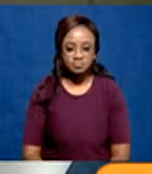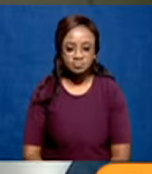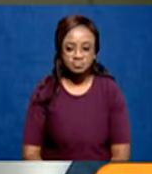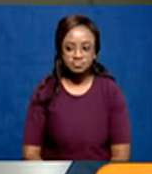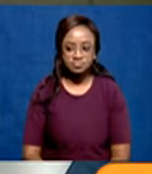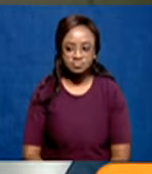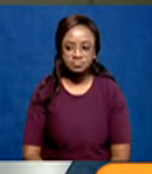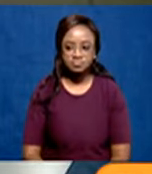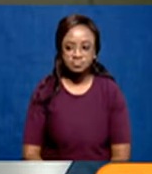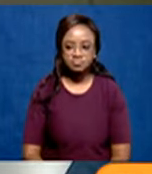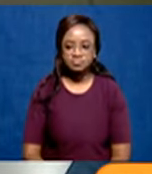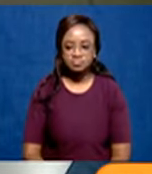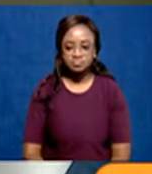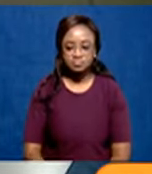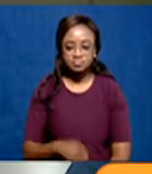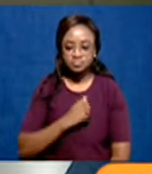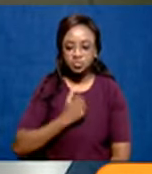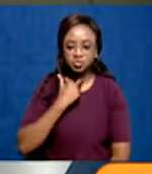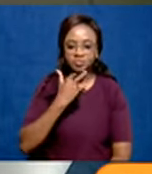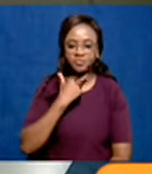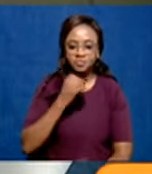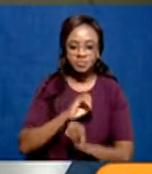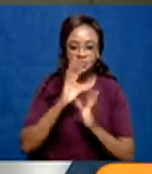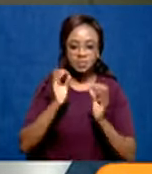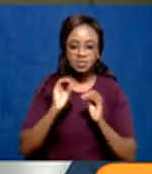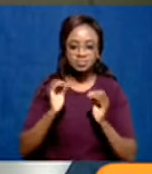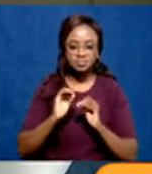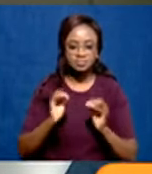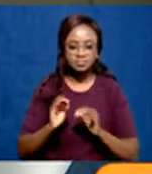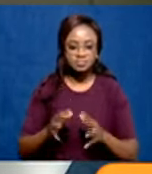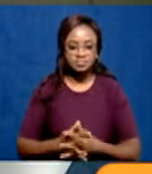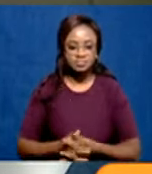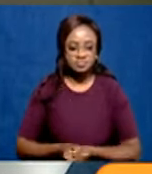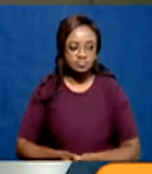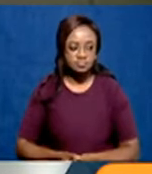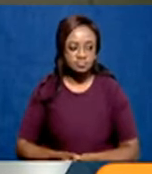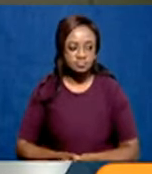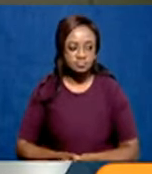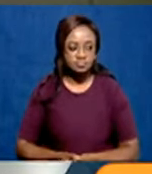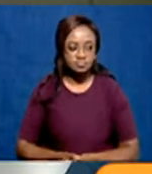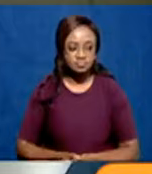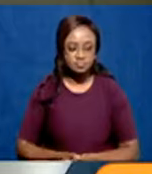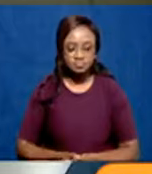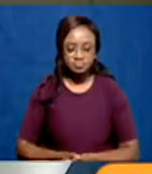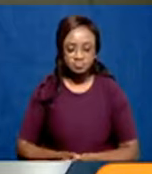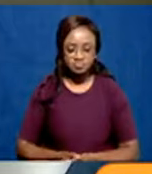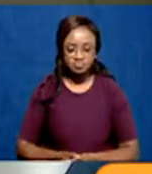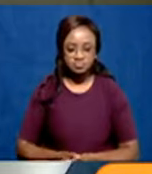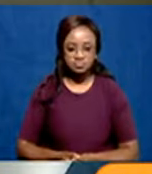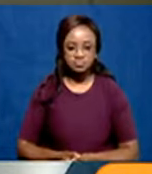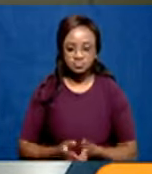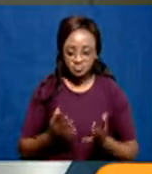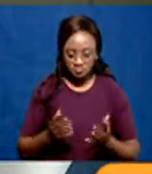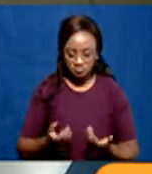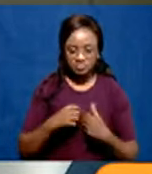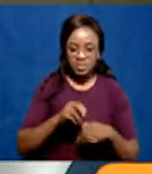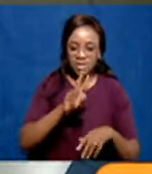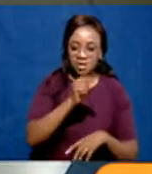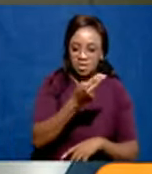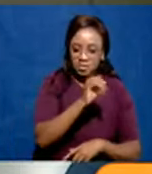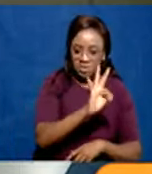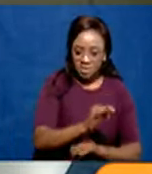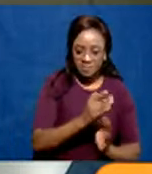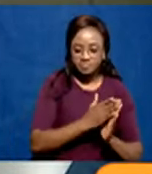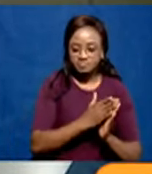all the questions you may have in terms of the new health insurance scheme. We are moving from NHIF to SHIF, Social Health Insurance